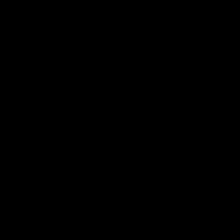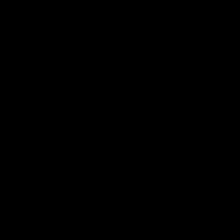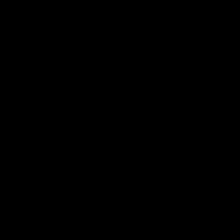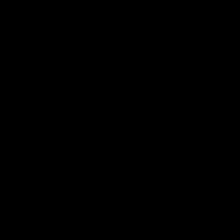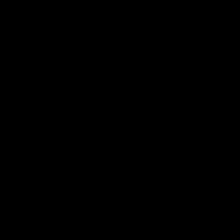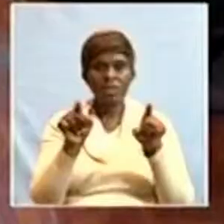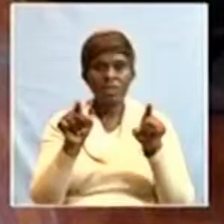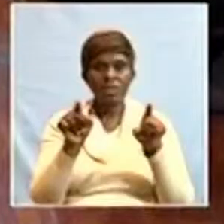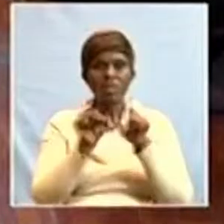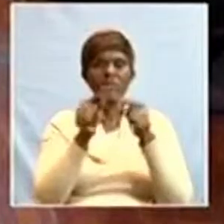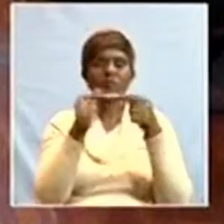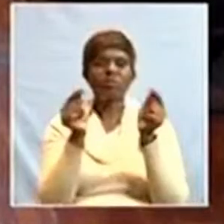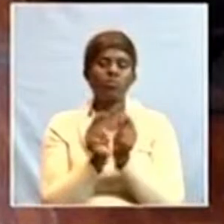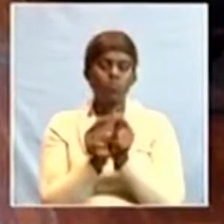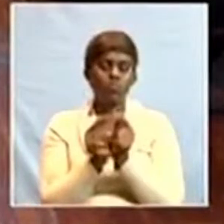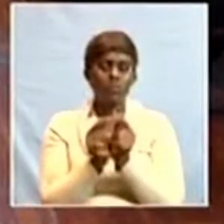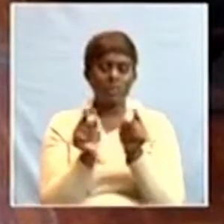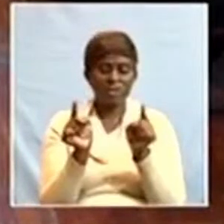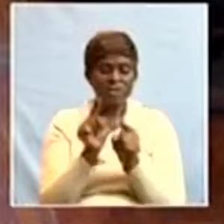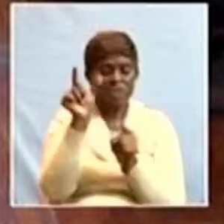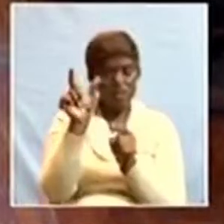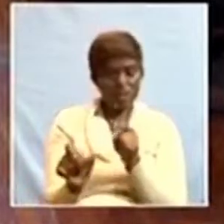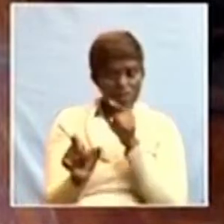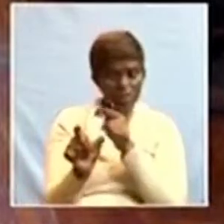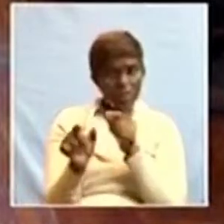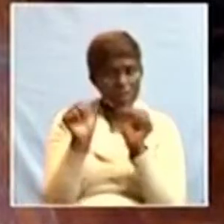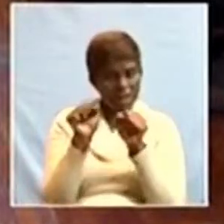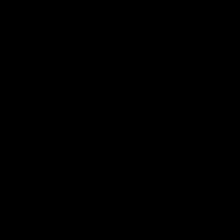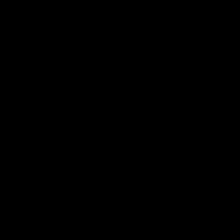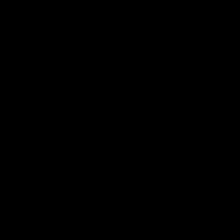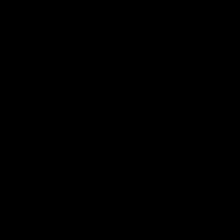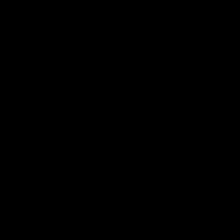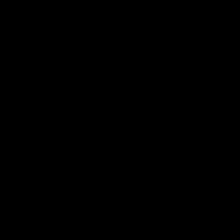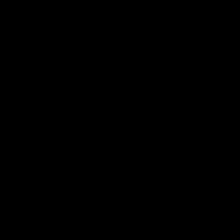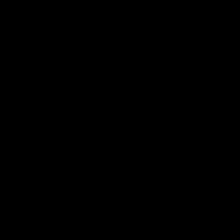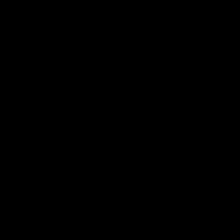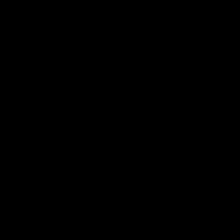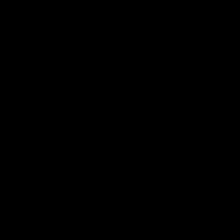in that category. An individual may be 19